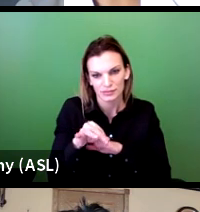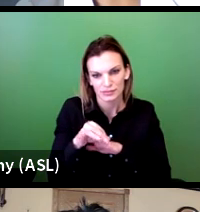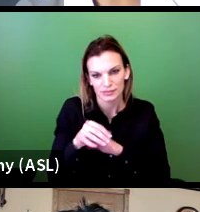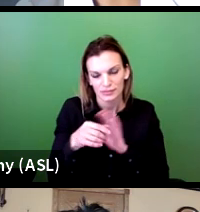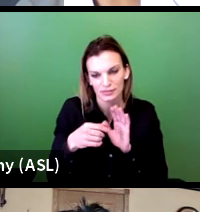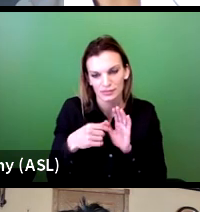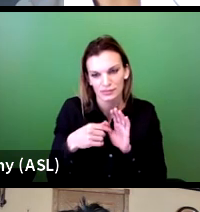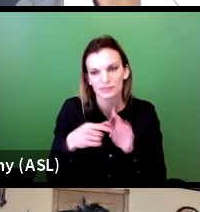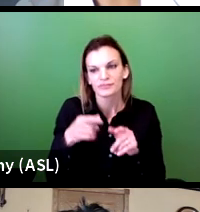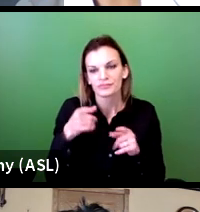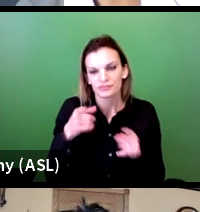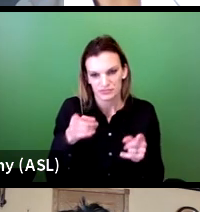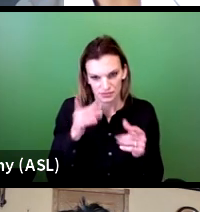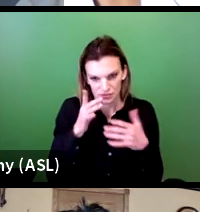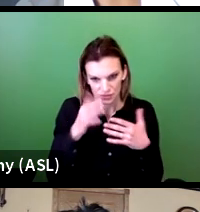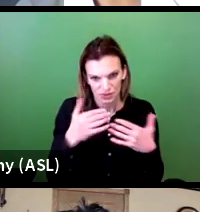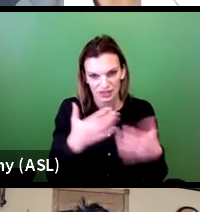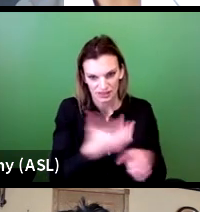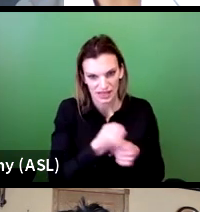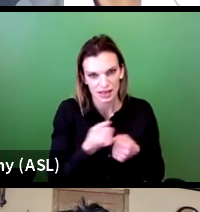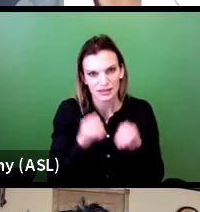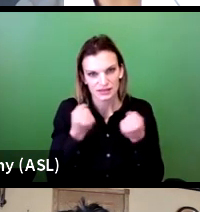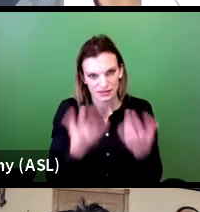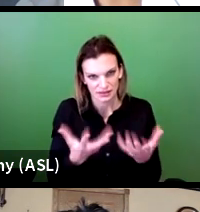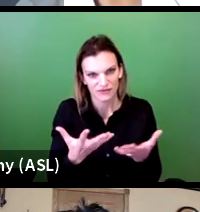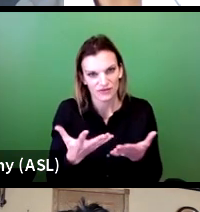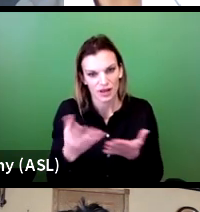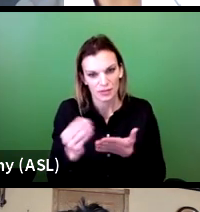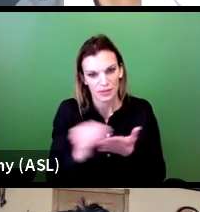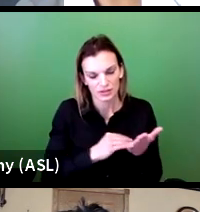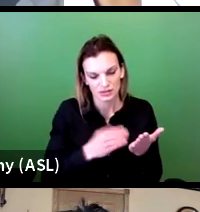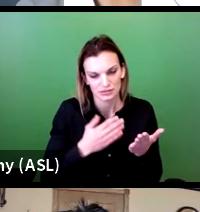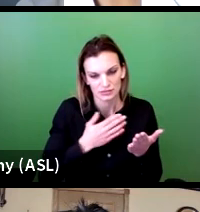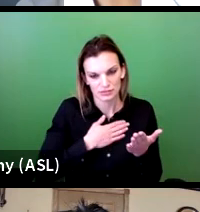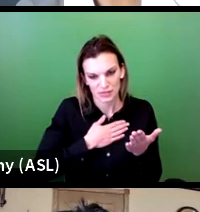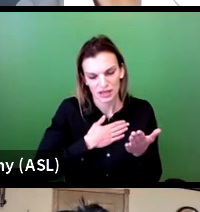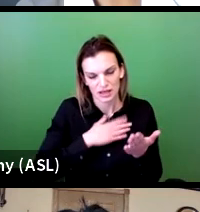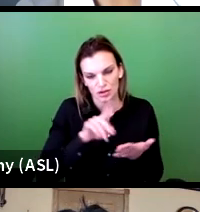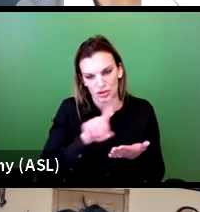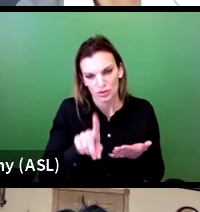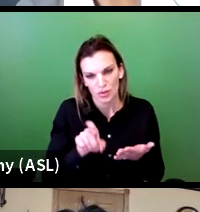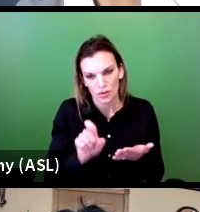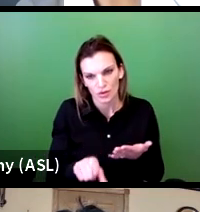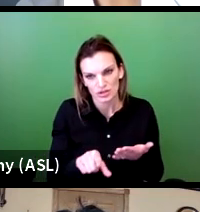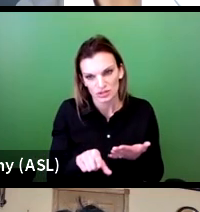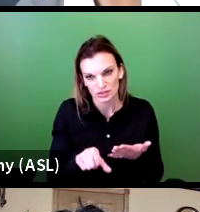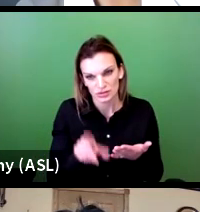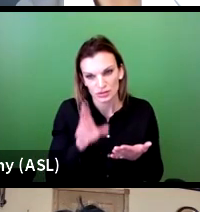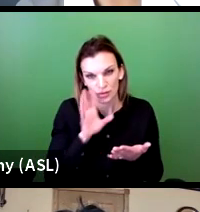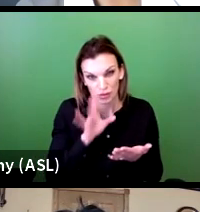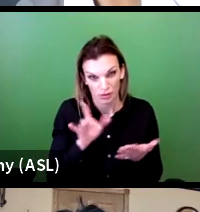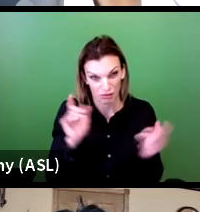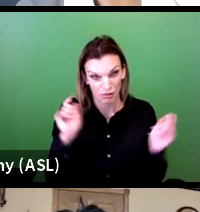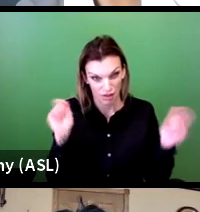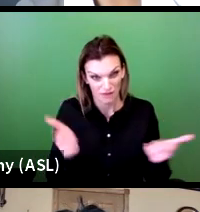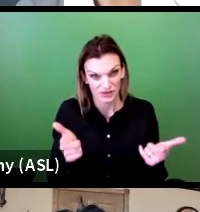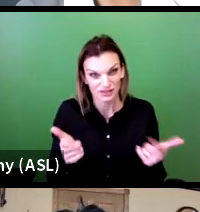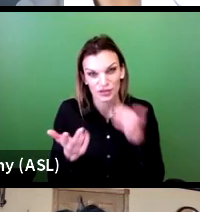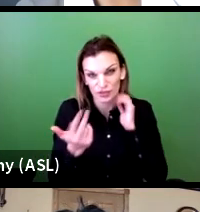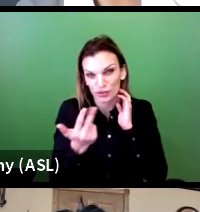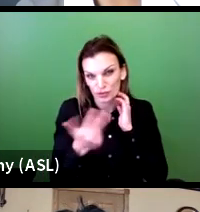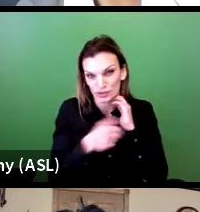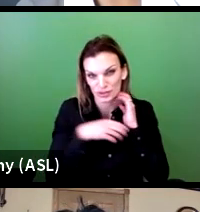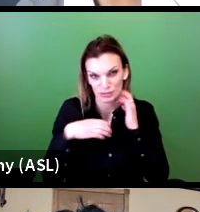to go through several applications, whatever. Now, my question is, will all of us, the 13